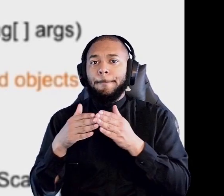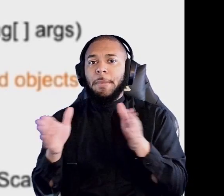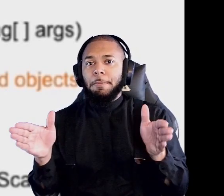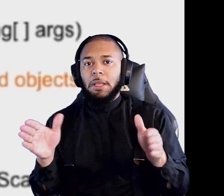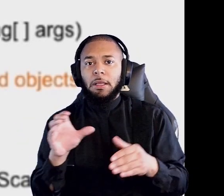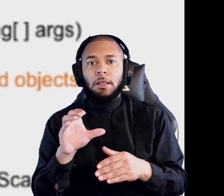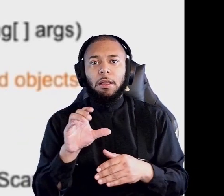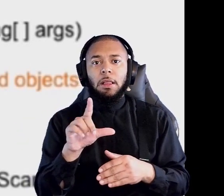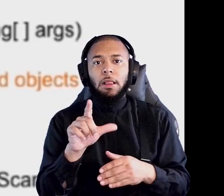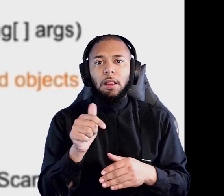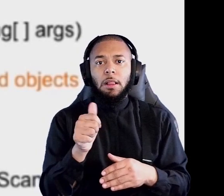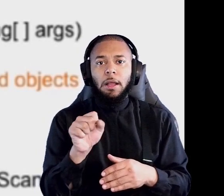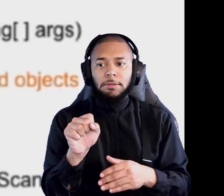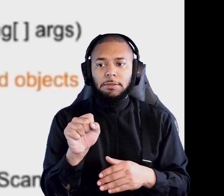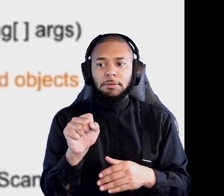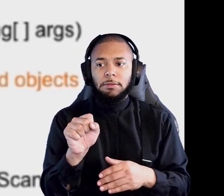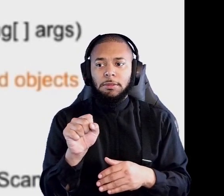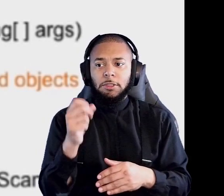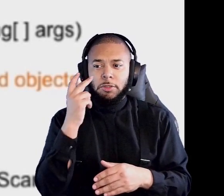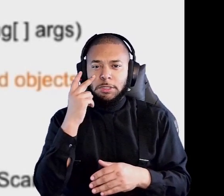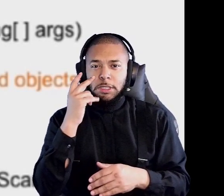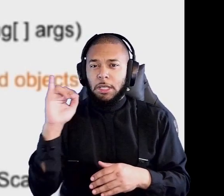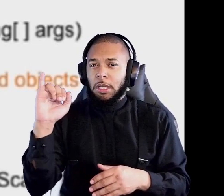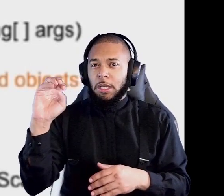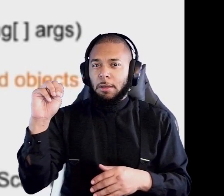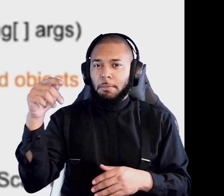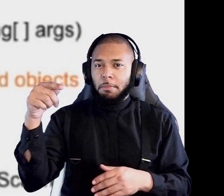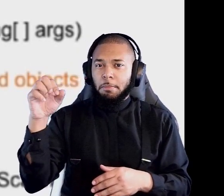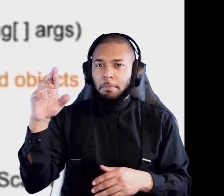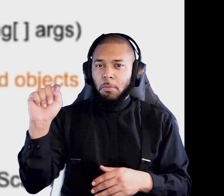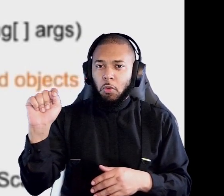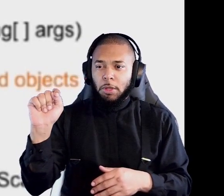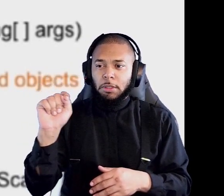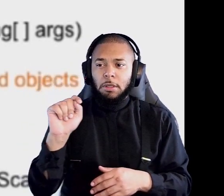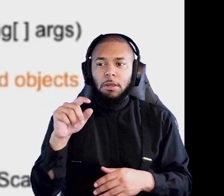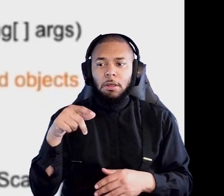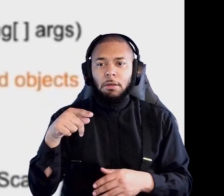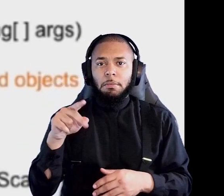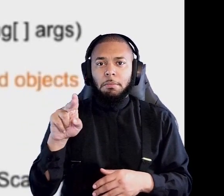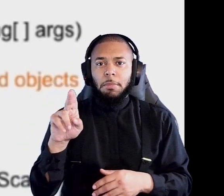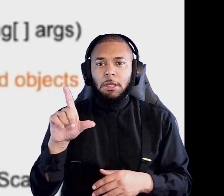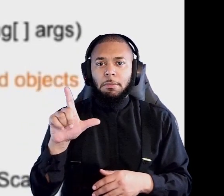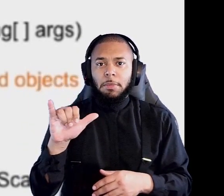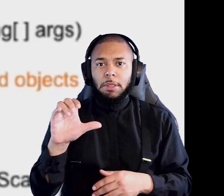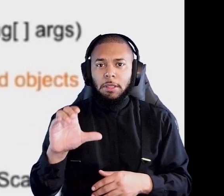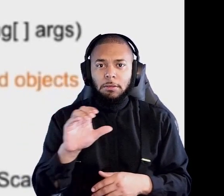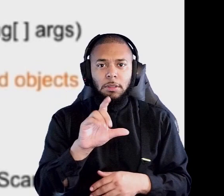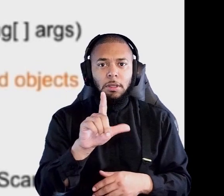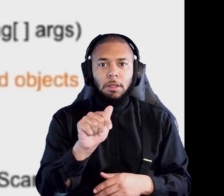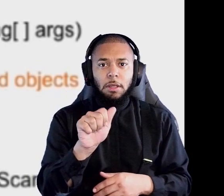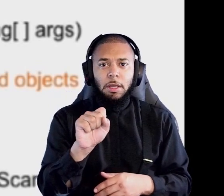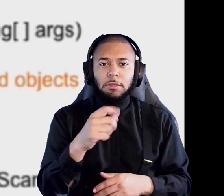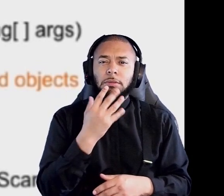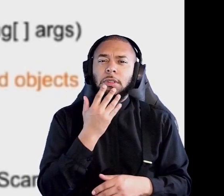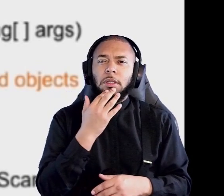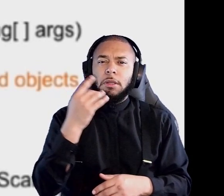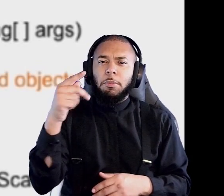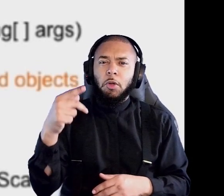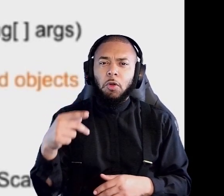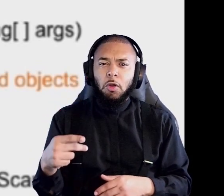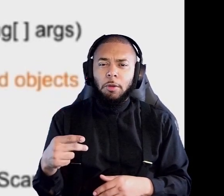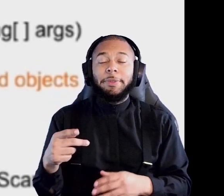how the words import, public, and class all turned purple when they were typed in. These are special words. They're